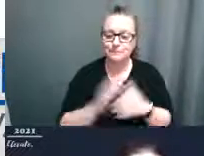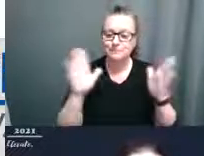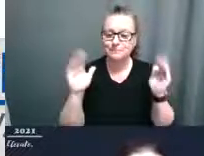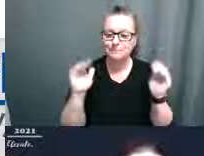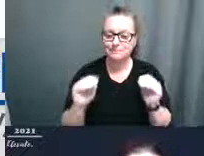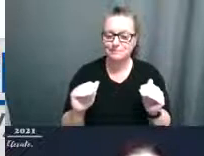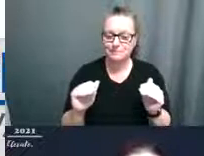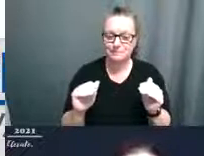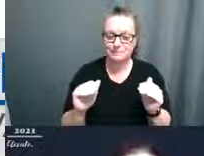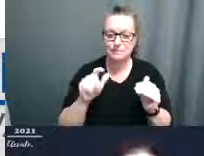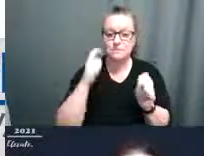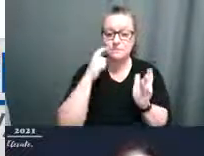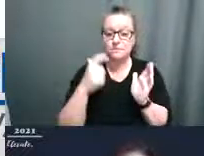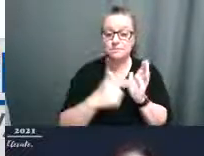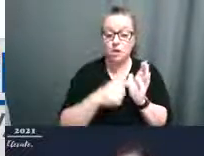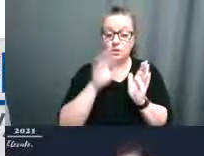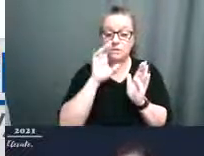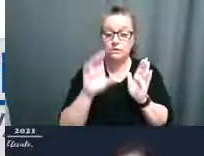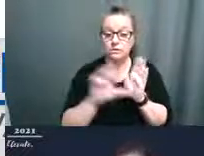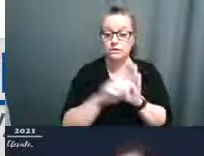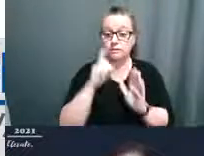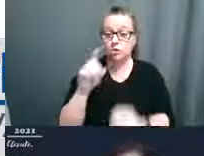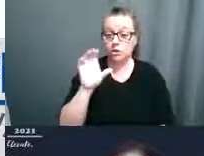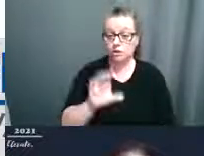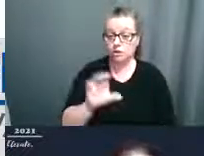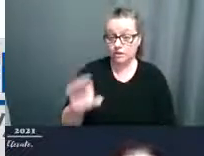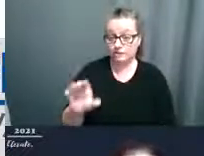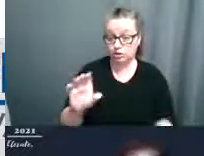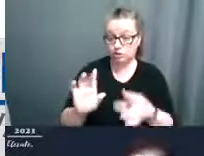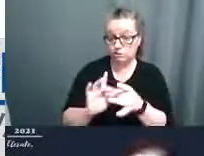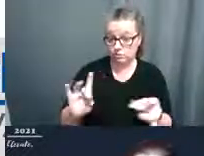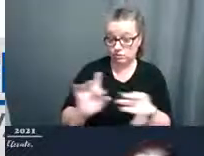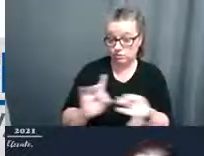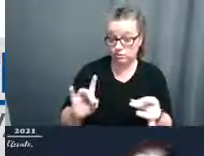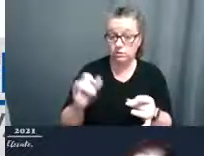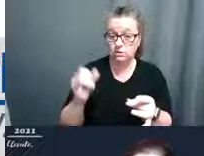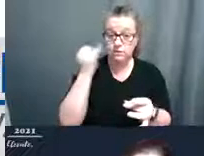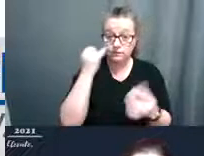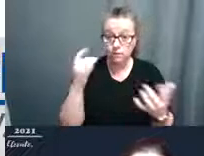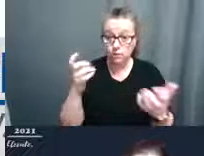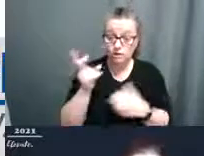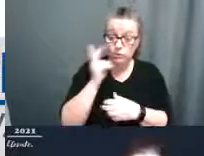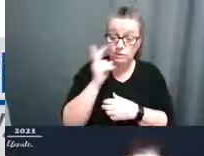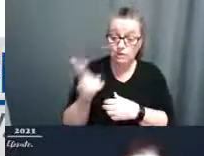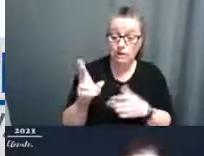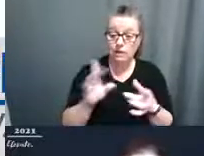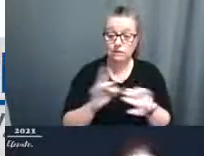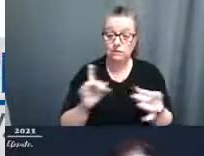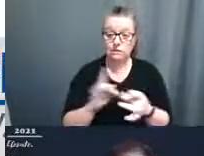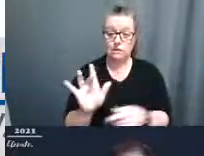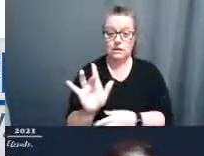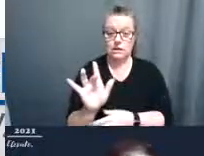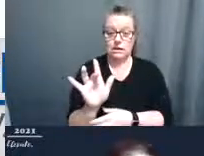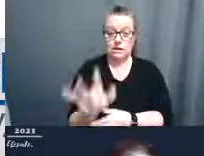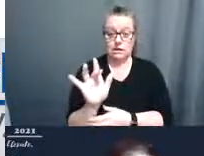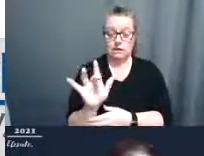Next, you'll notice the icon for the closed captioning. If you wish to see closed captioning, click that icon and to